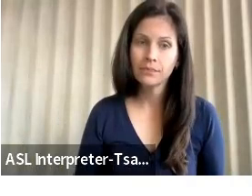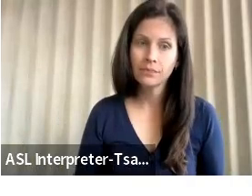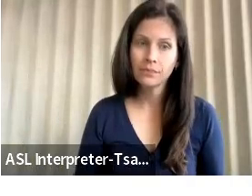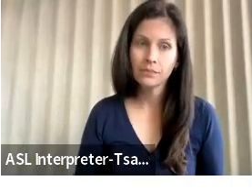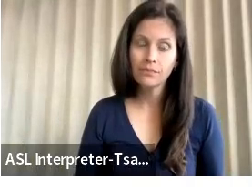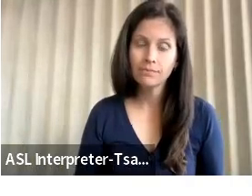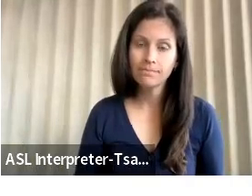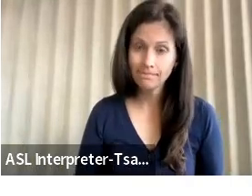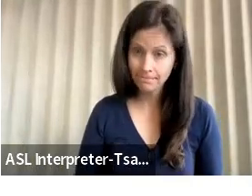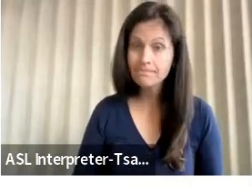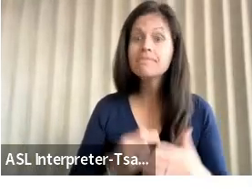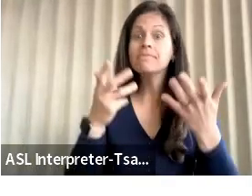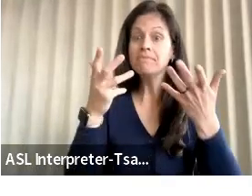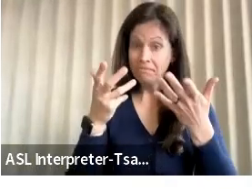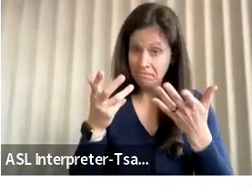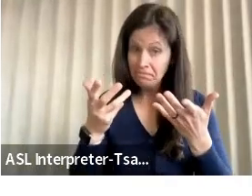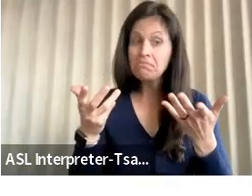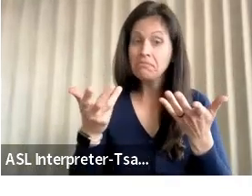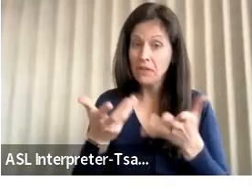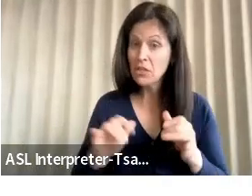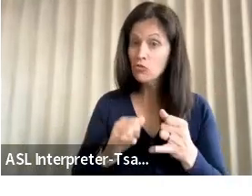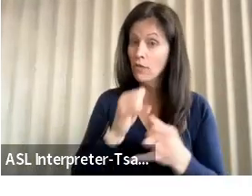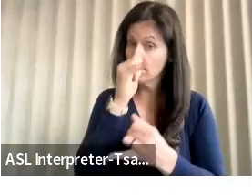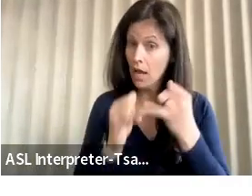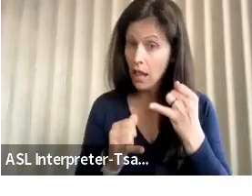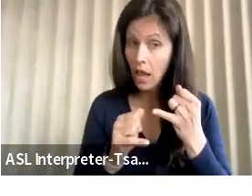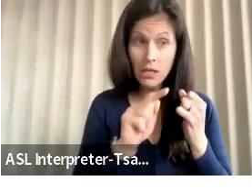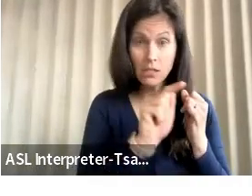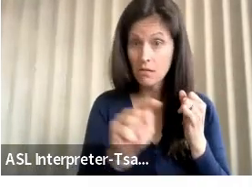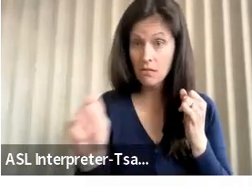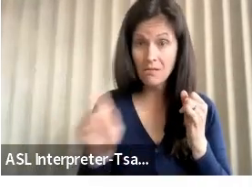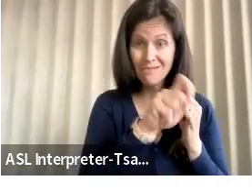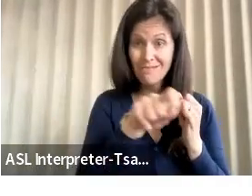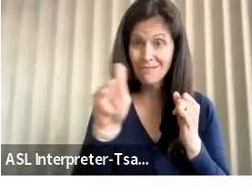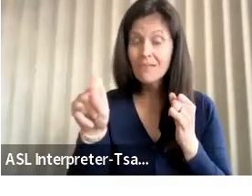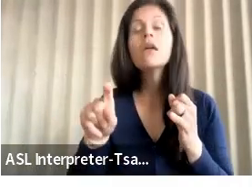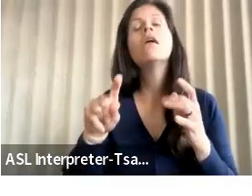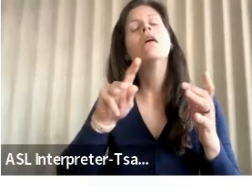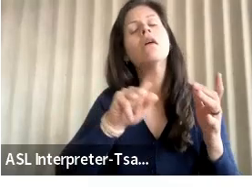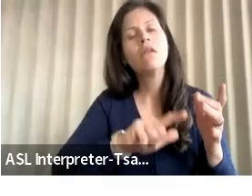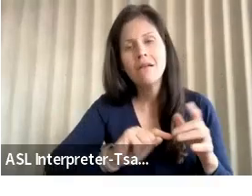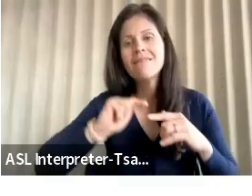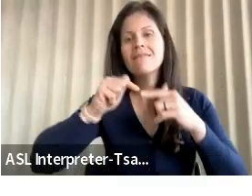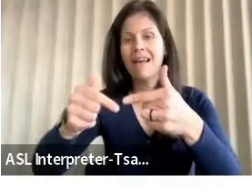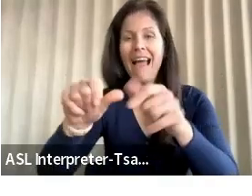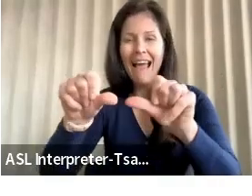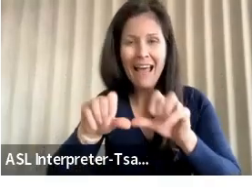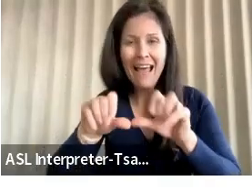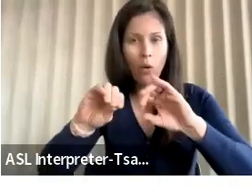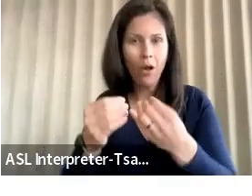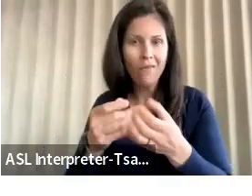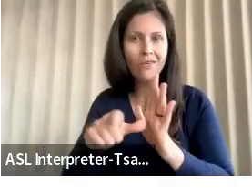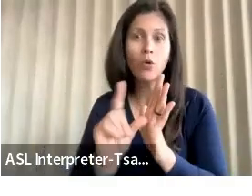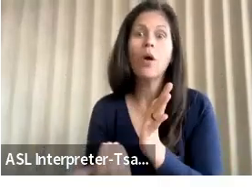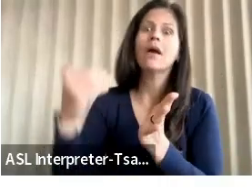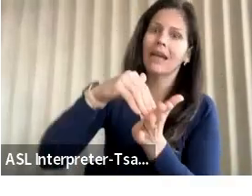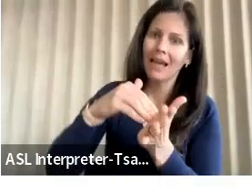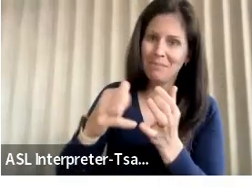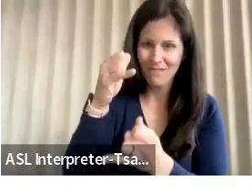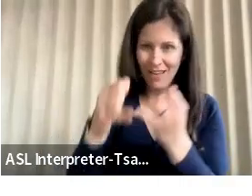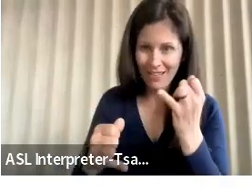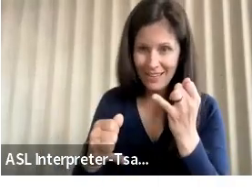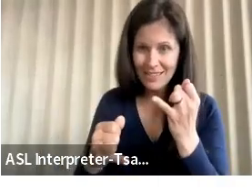Once they are finalized, the area office review can once again be finalized. If